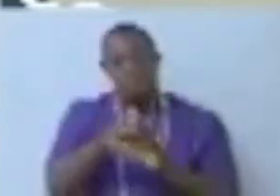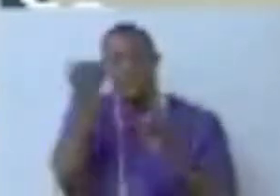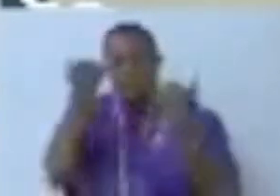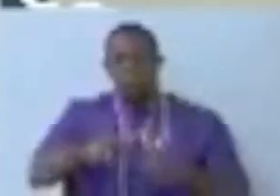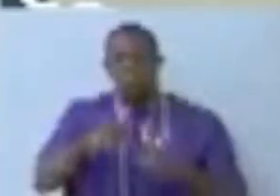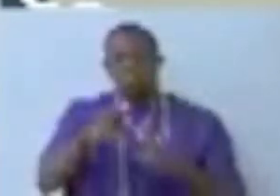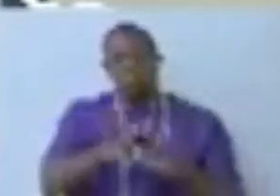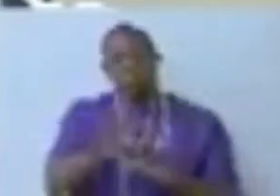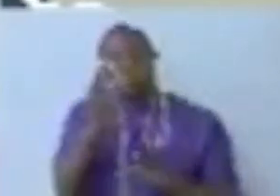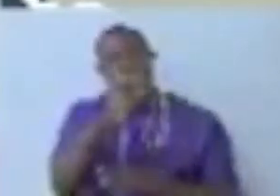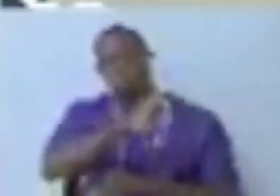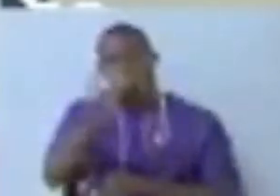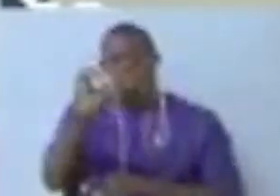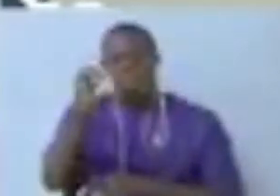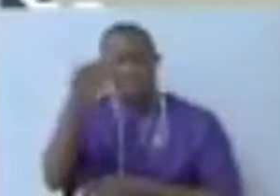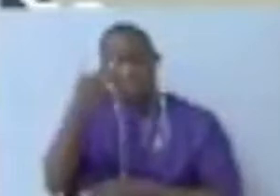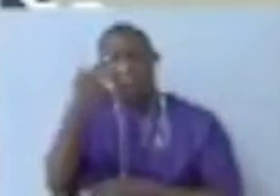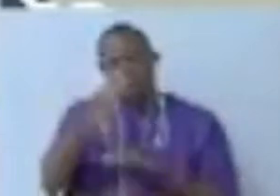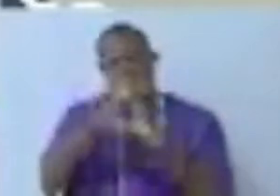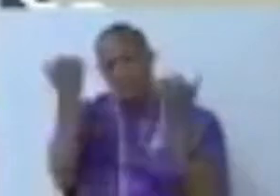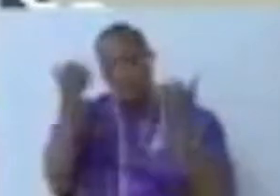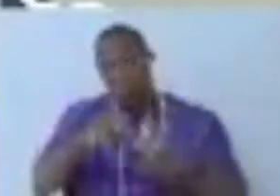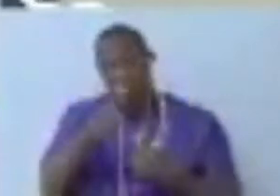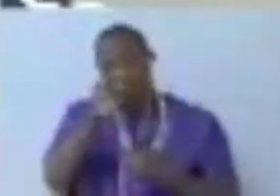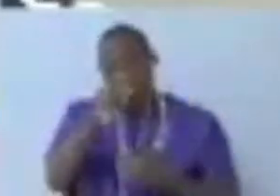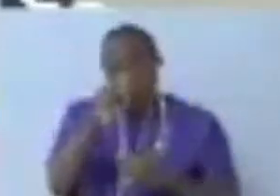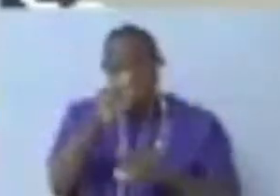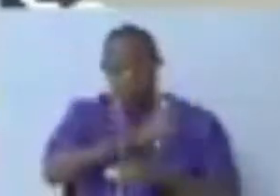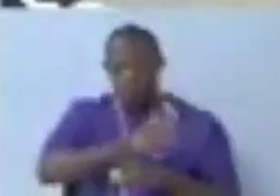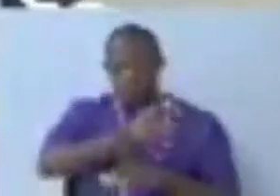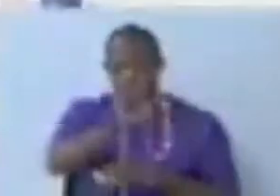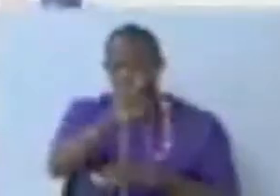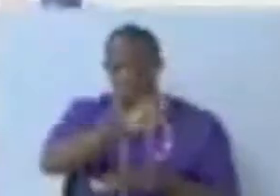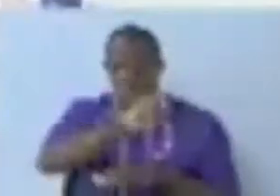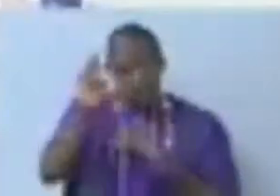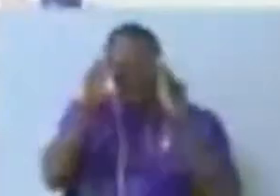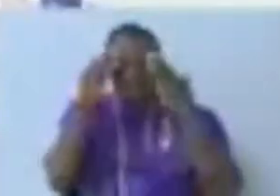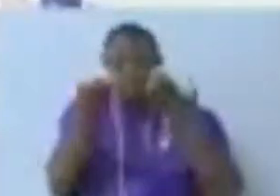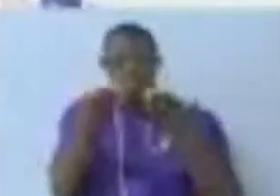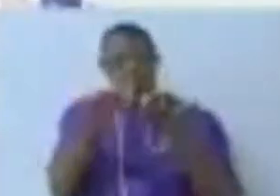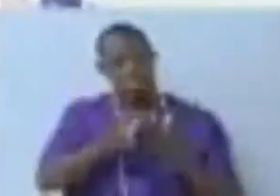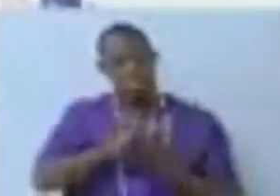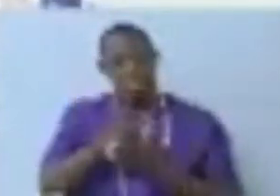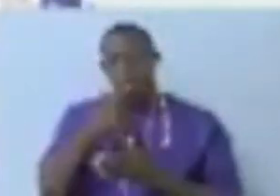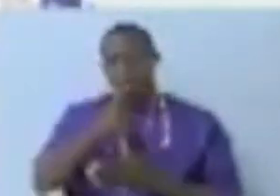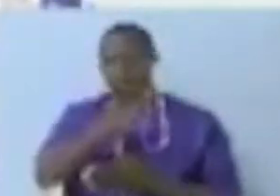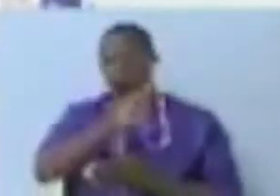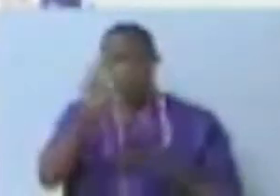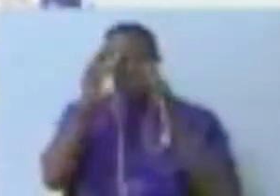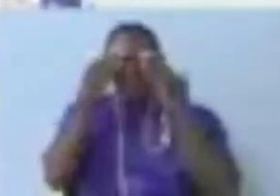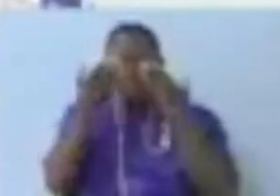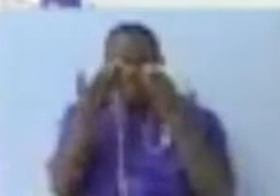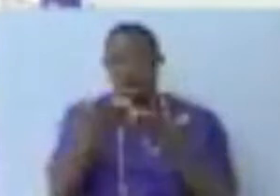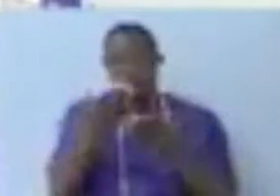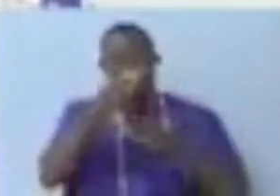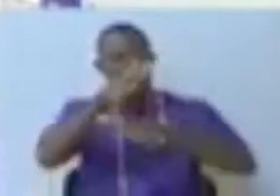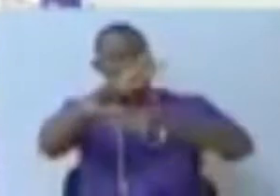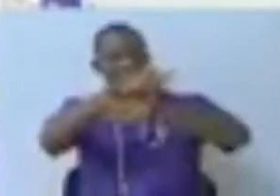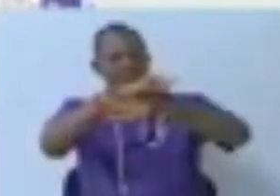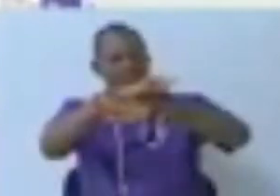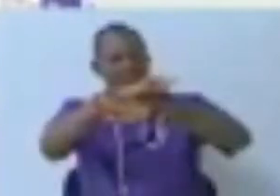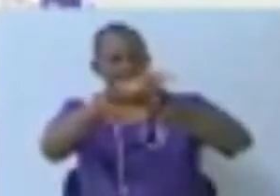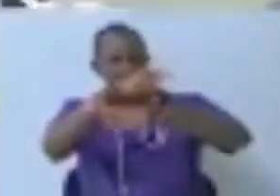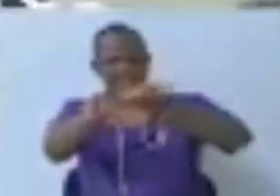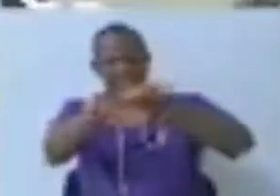2008 Sangon. That too you don't know? I don't know. More for how long? On the evening of 23rd August